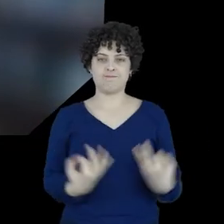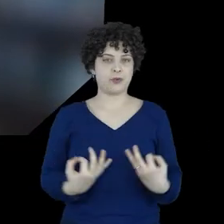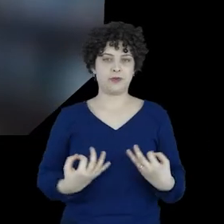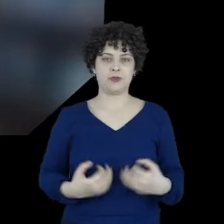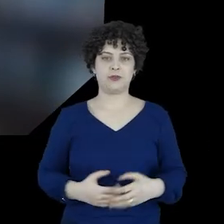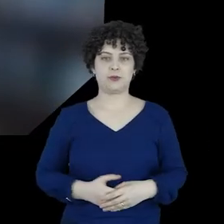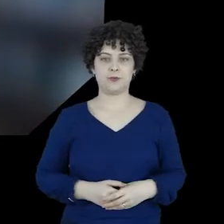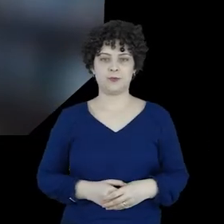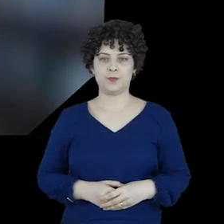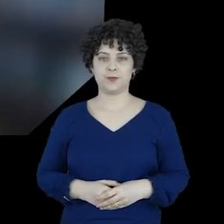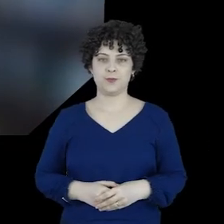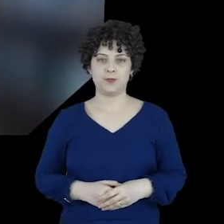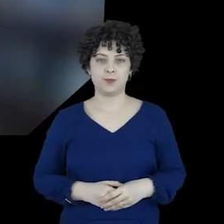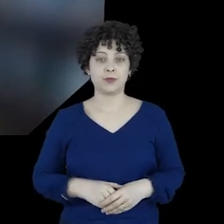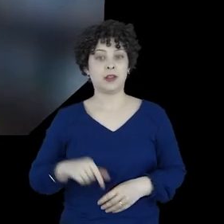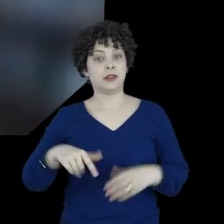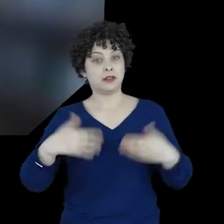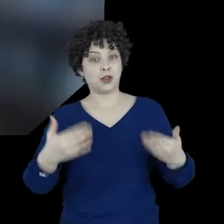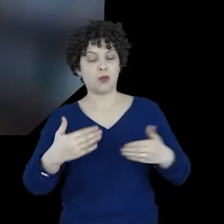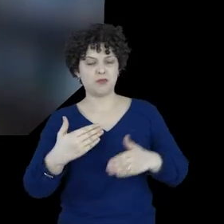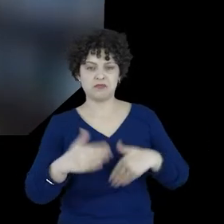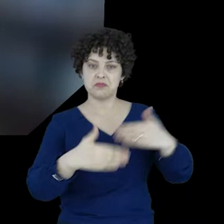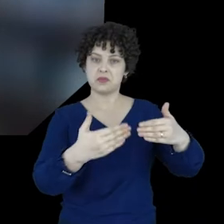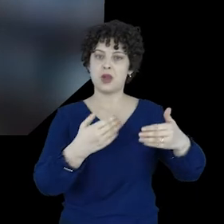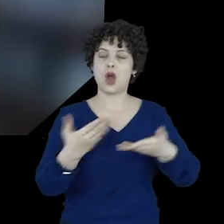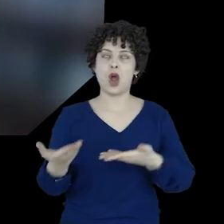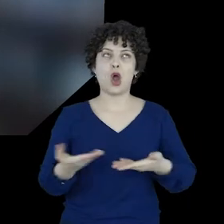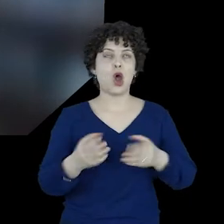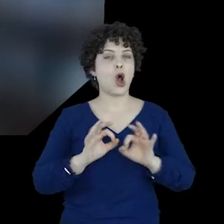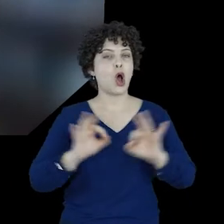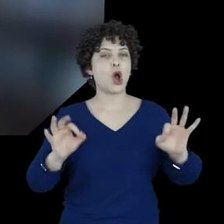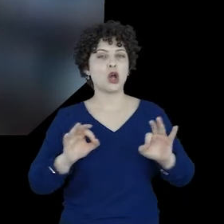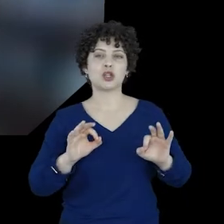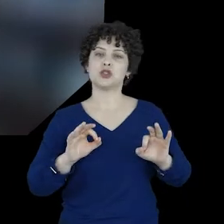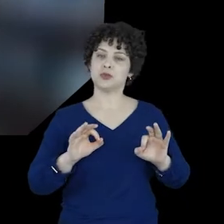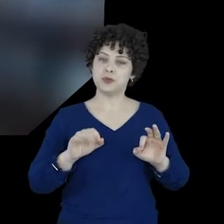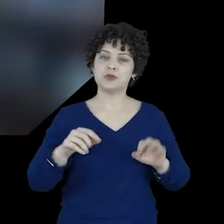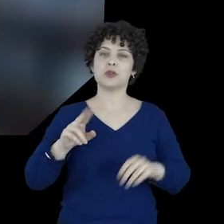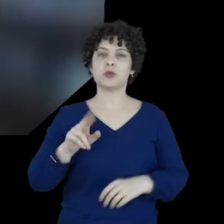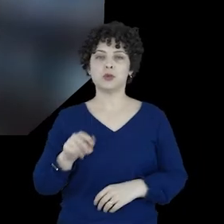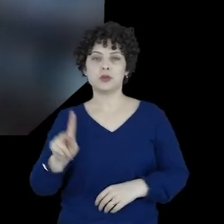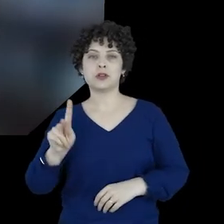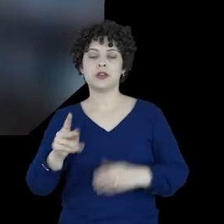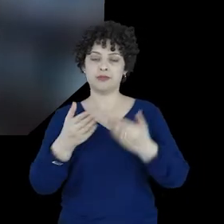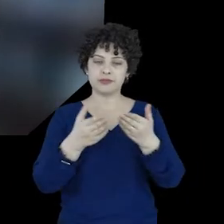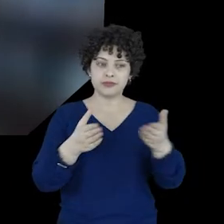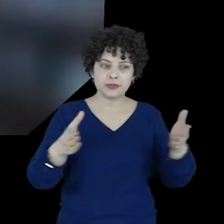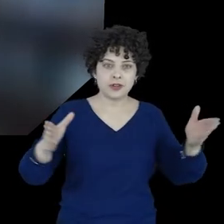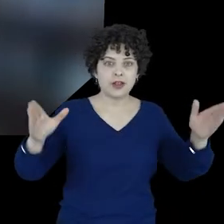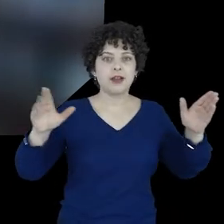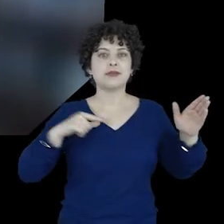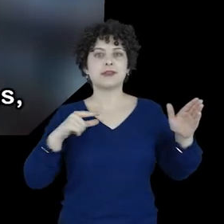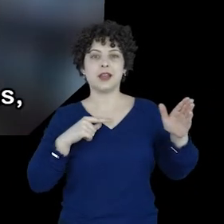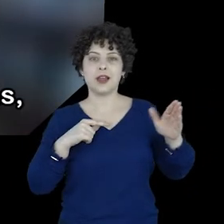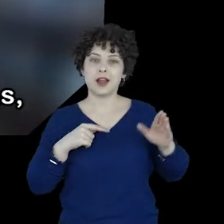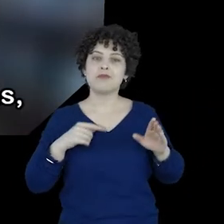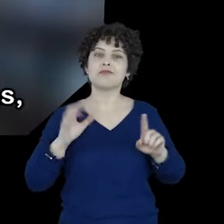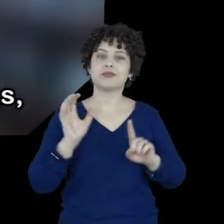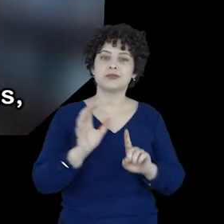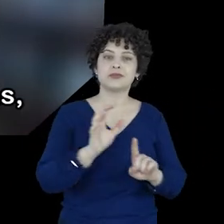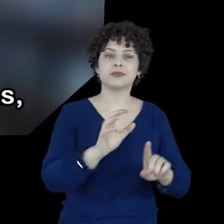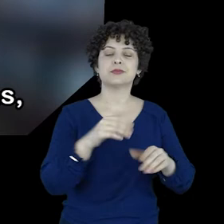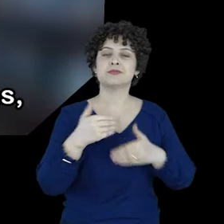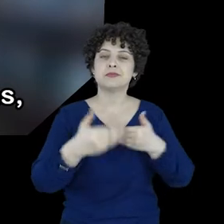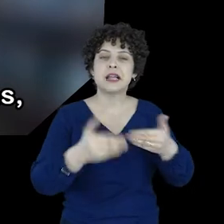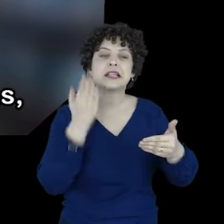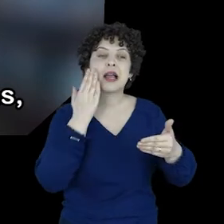development. So it is a hugely welcome development in the UK, with likely consequences going much wider. Time will tell